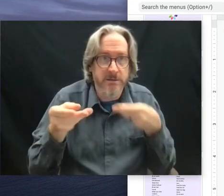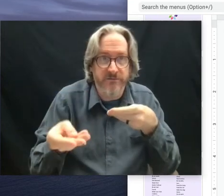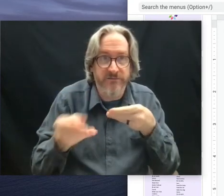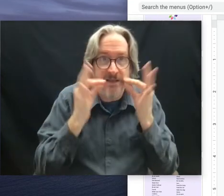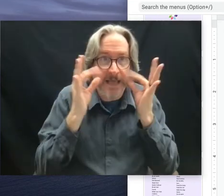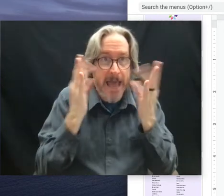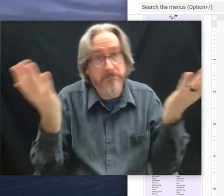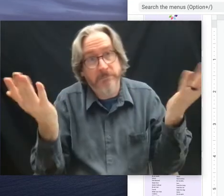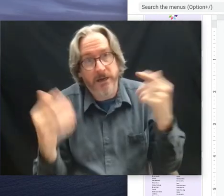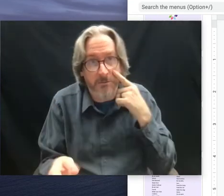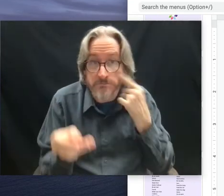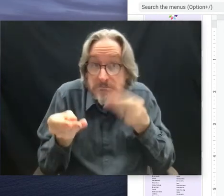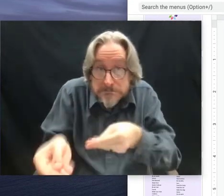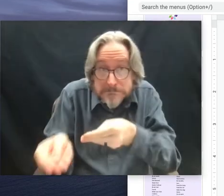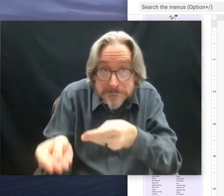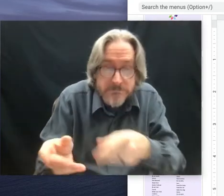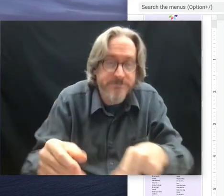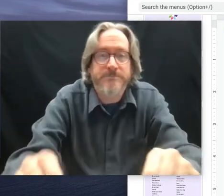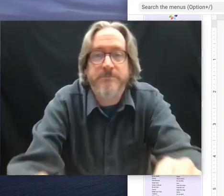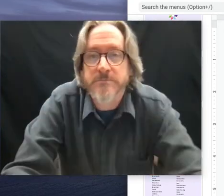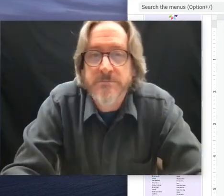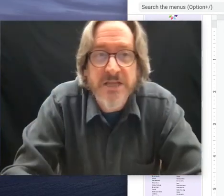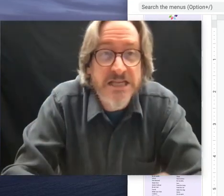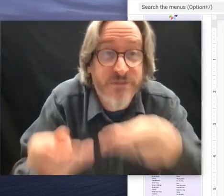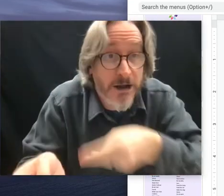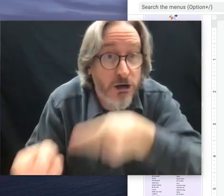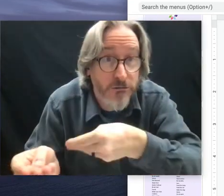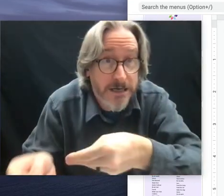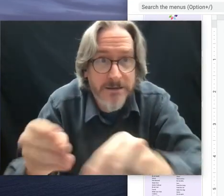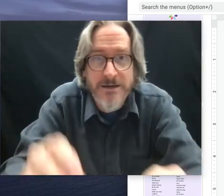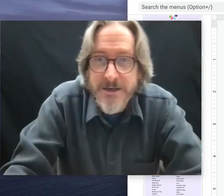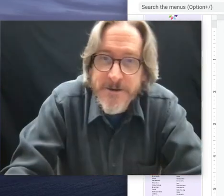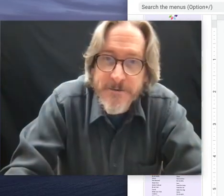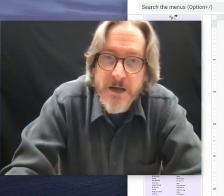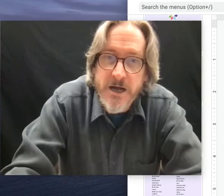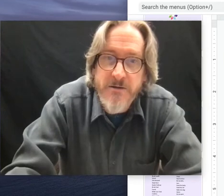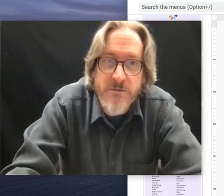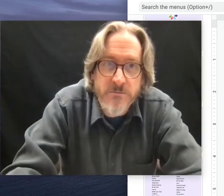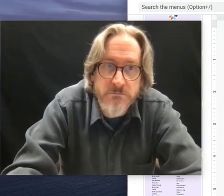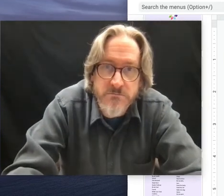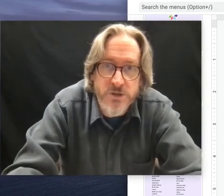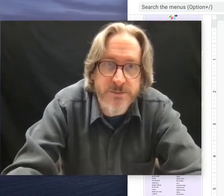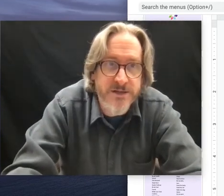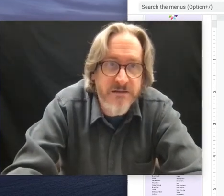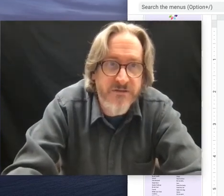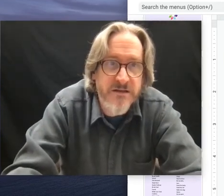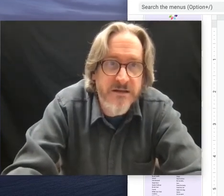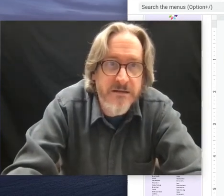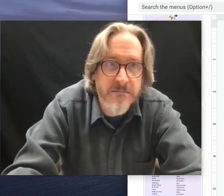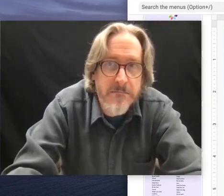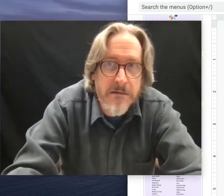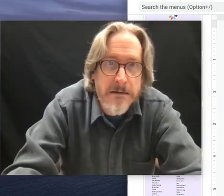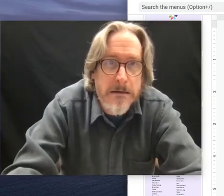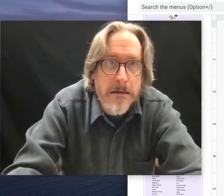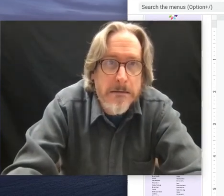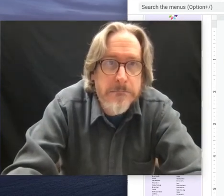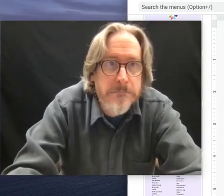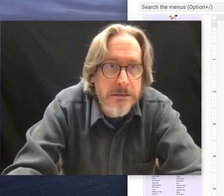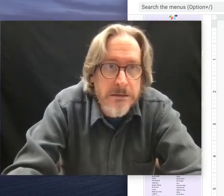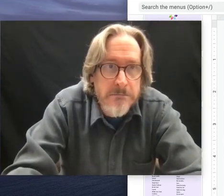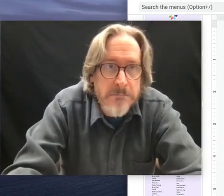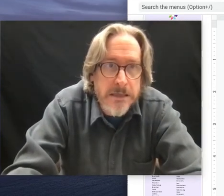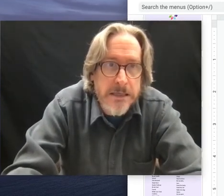I feed the cat. I don't know. He's very hungry. Once a month I feed the